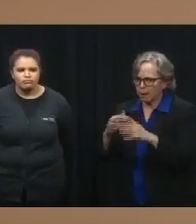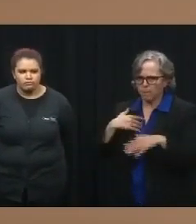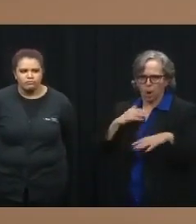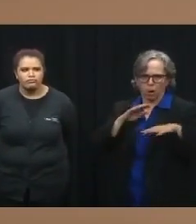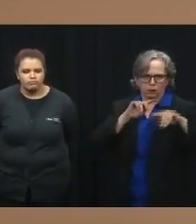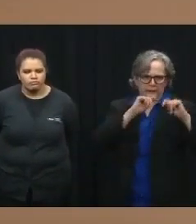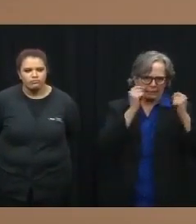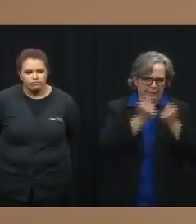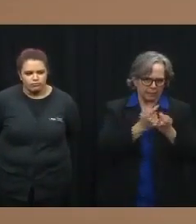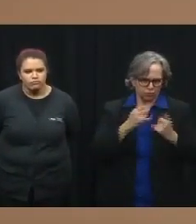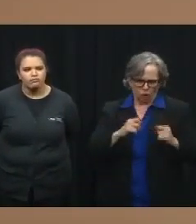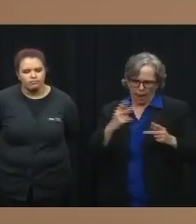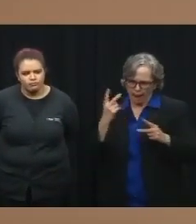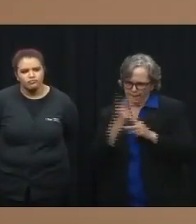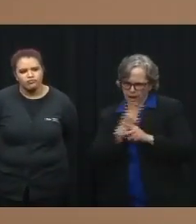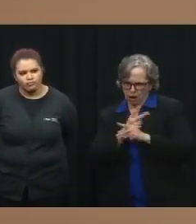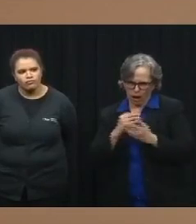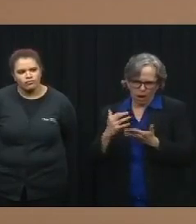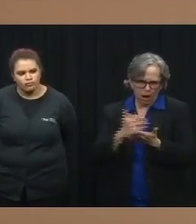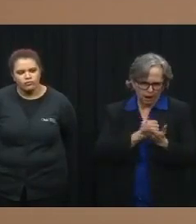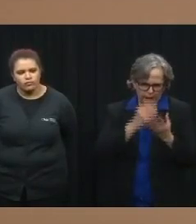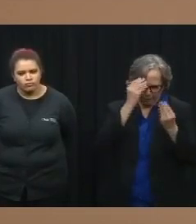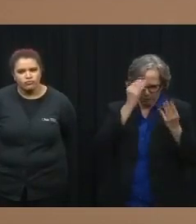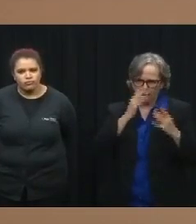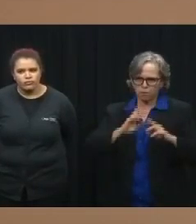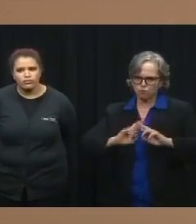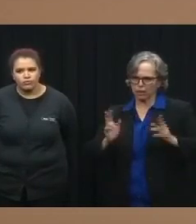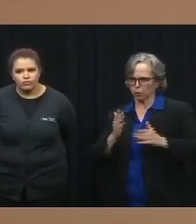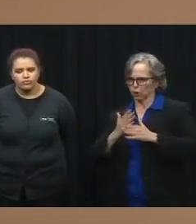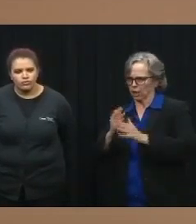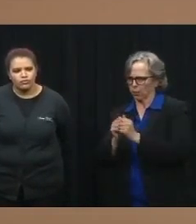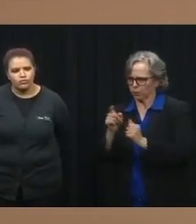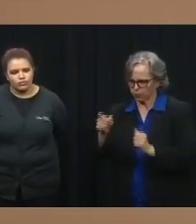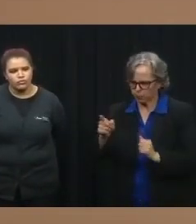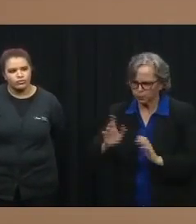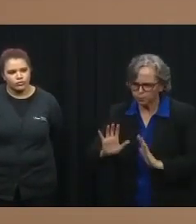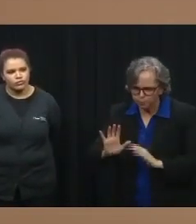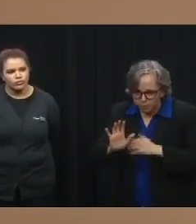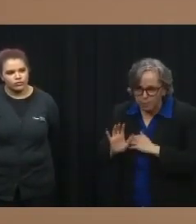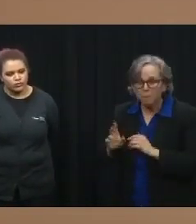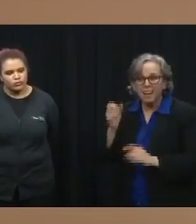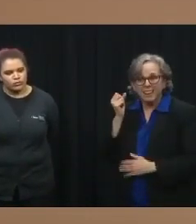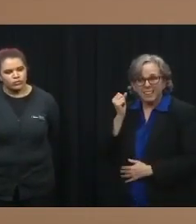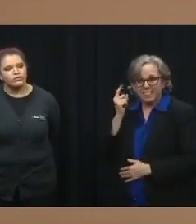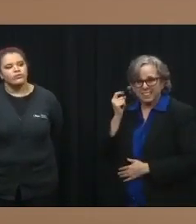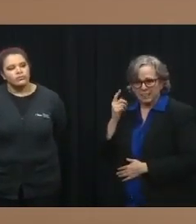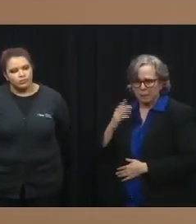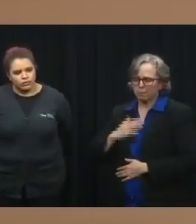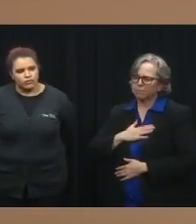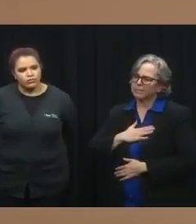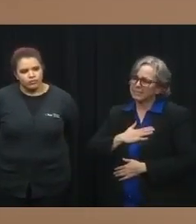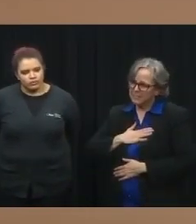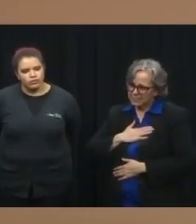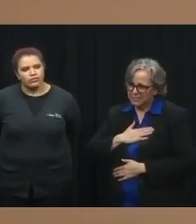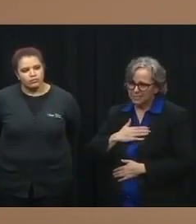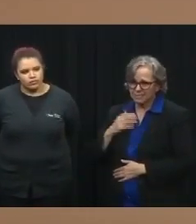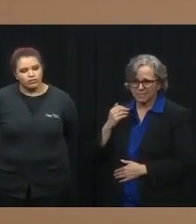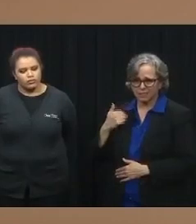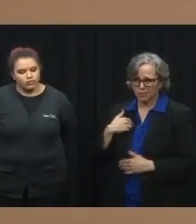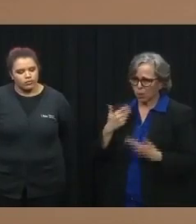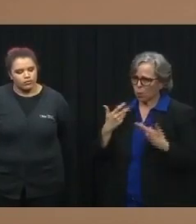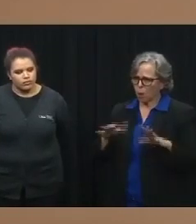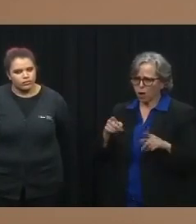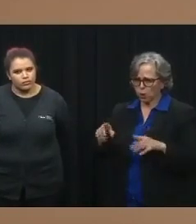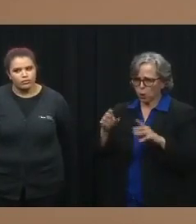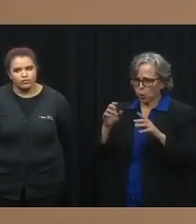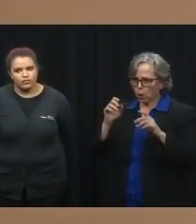more detail in the day to come. But I think everyone should understand and not be surprised that this is the